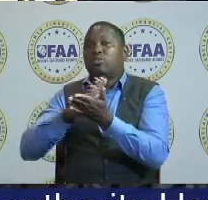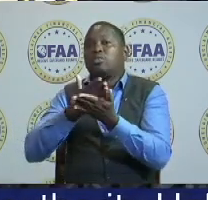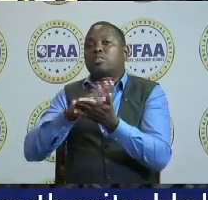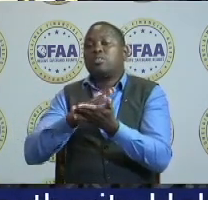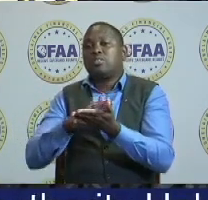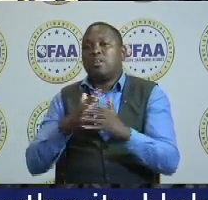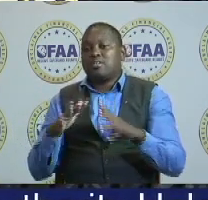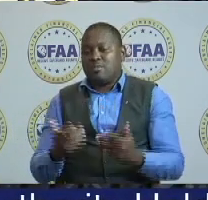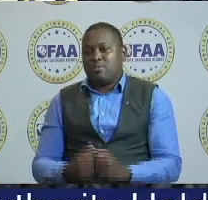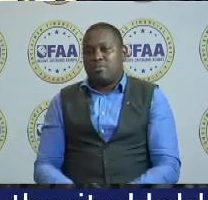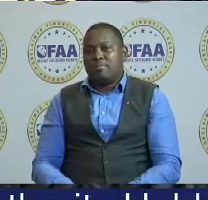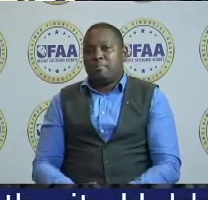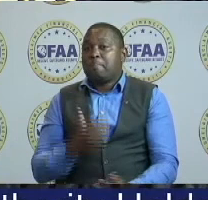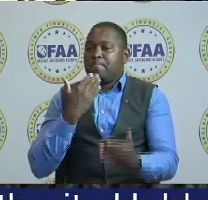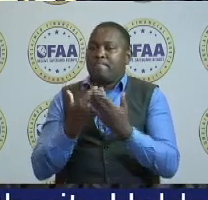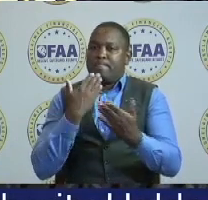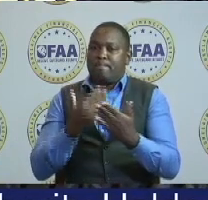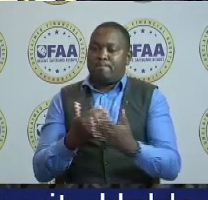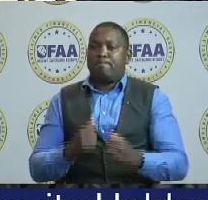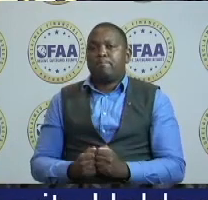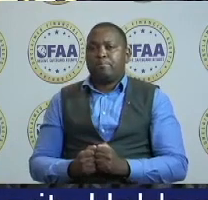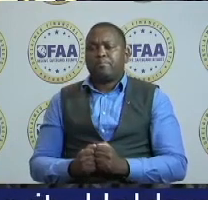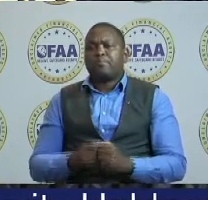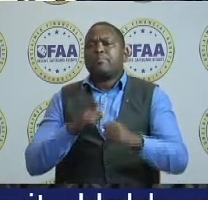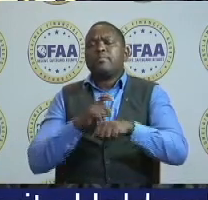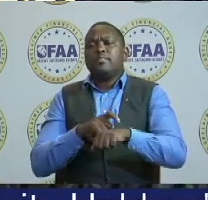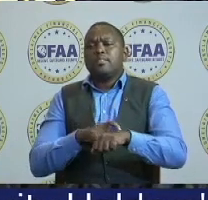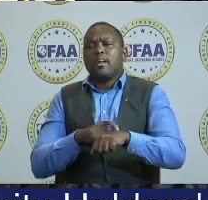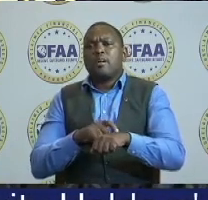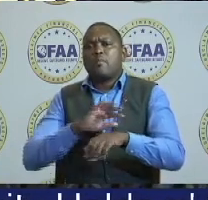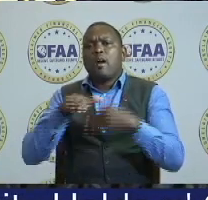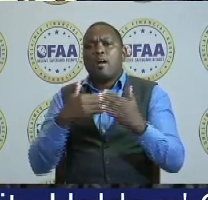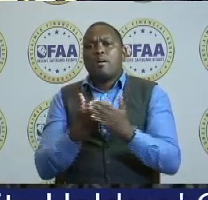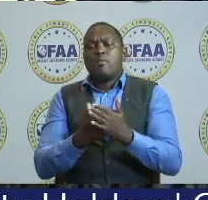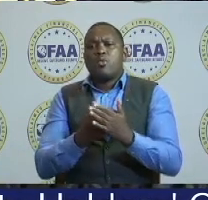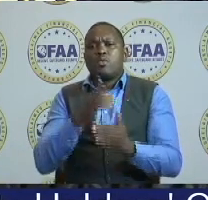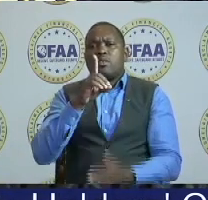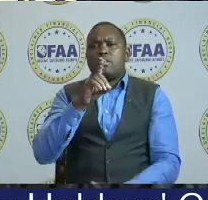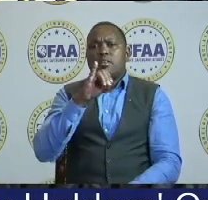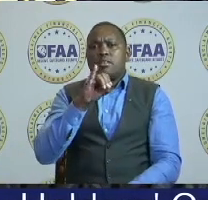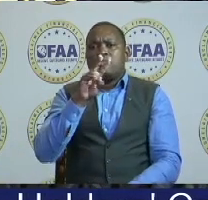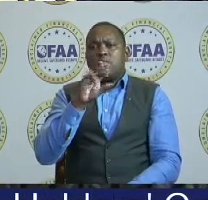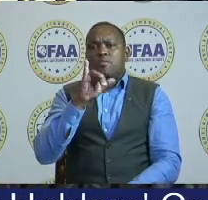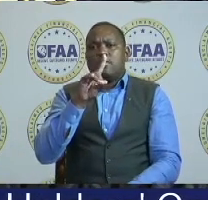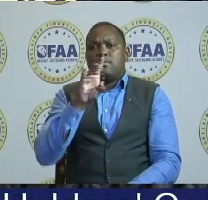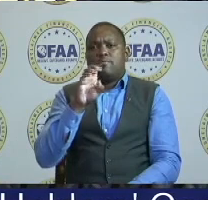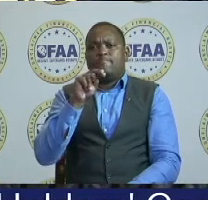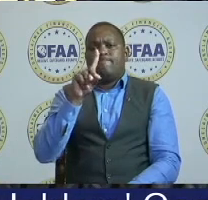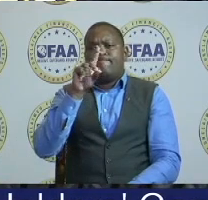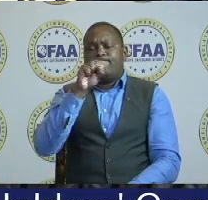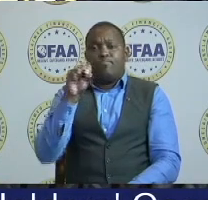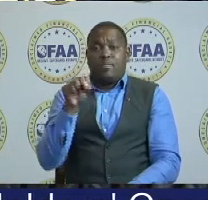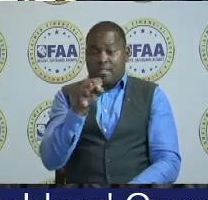Eddie. Thank you, Beatrice, for that good submission. When you come to dividends, I mean, they're called ownership assets, the